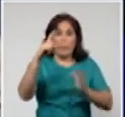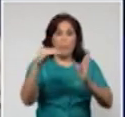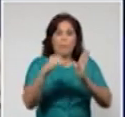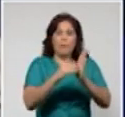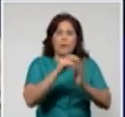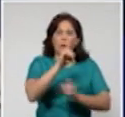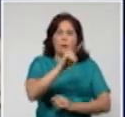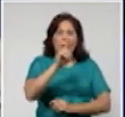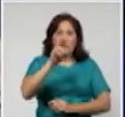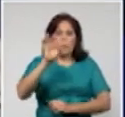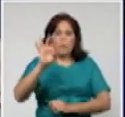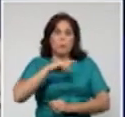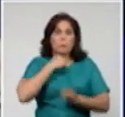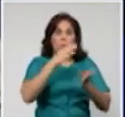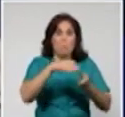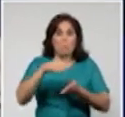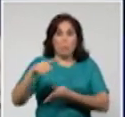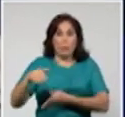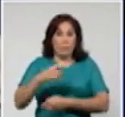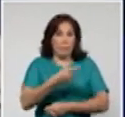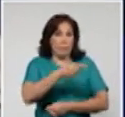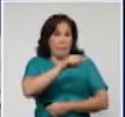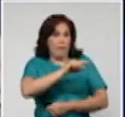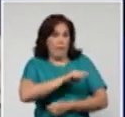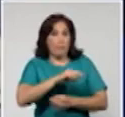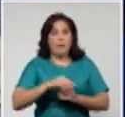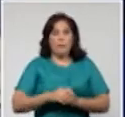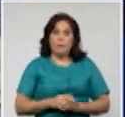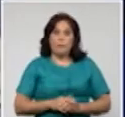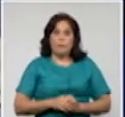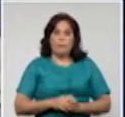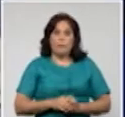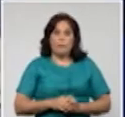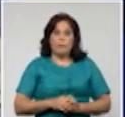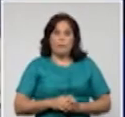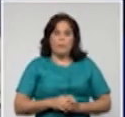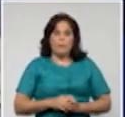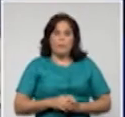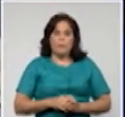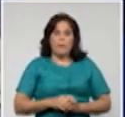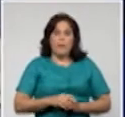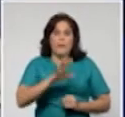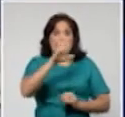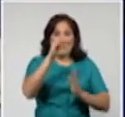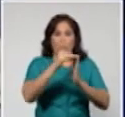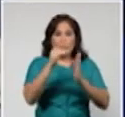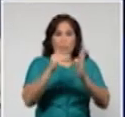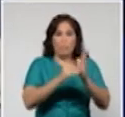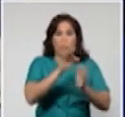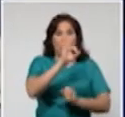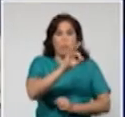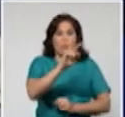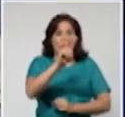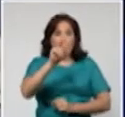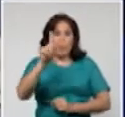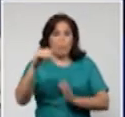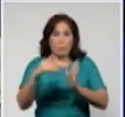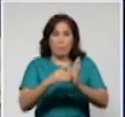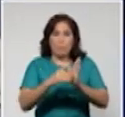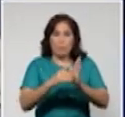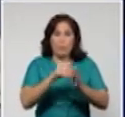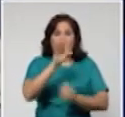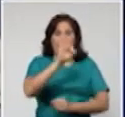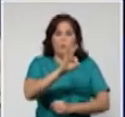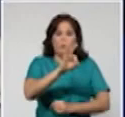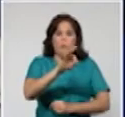566, and a mortality rate of 3.52%. Just like yesterday, the United